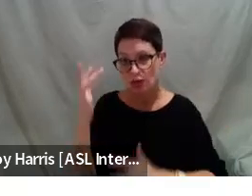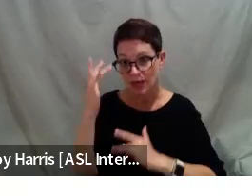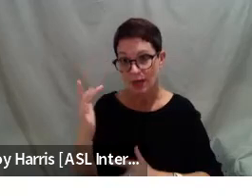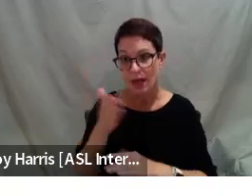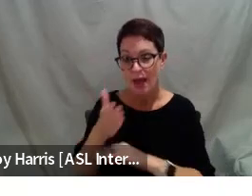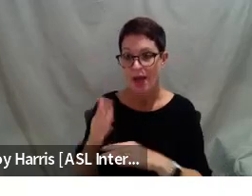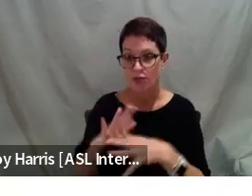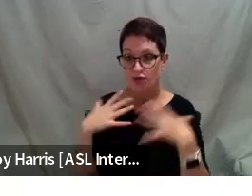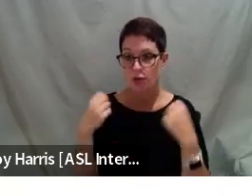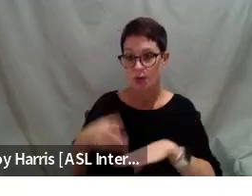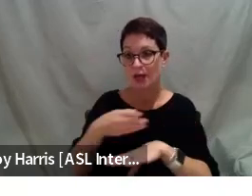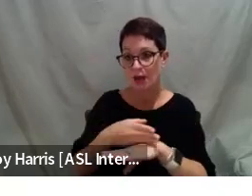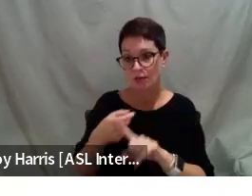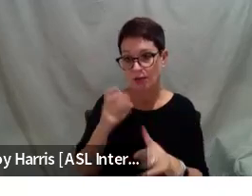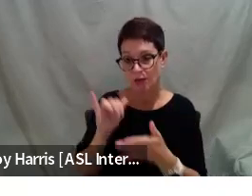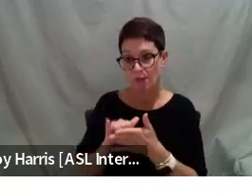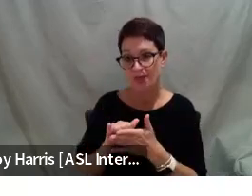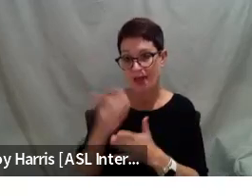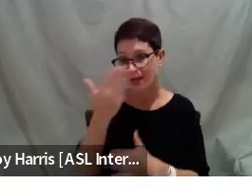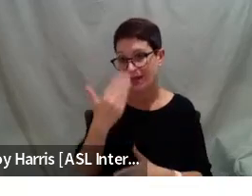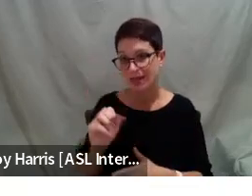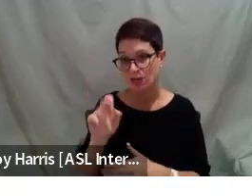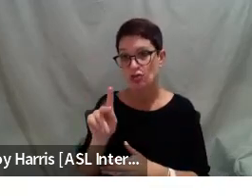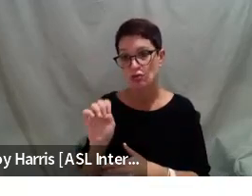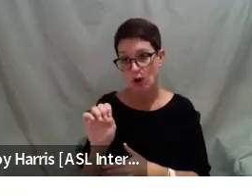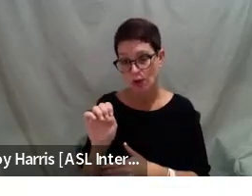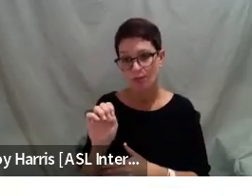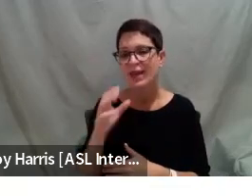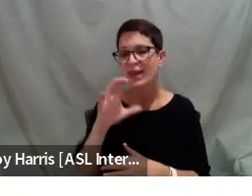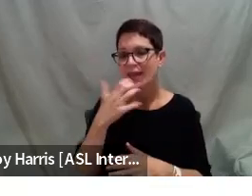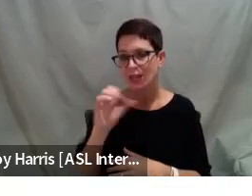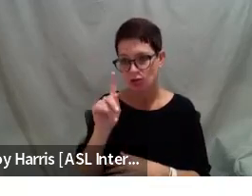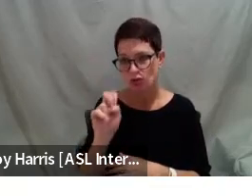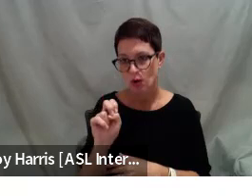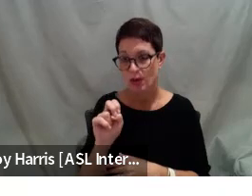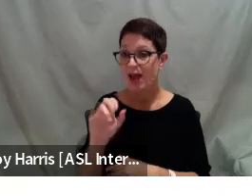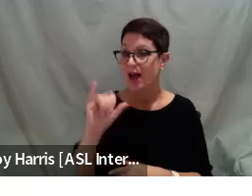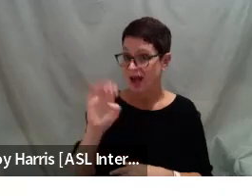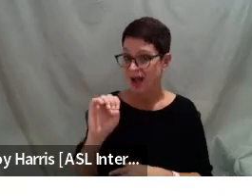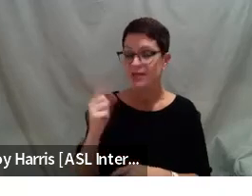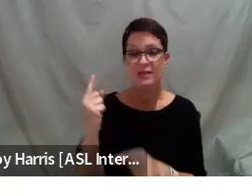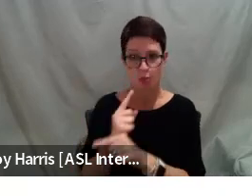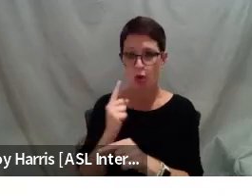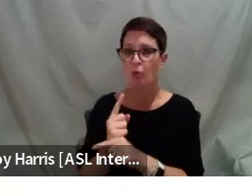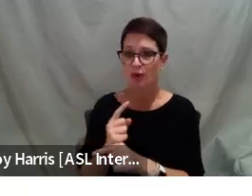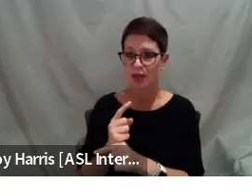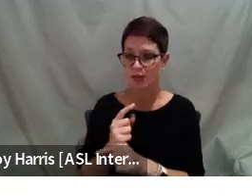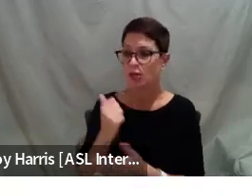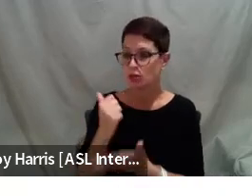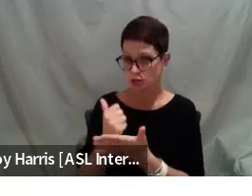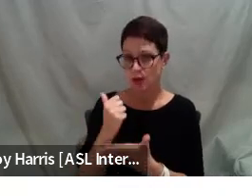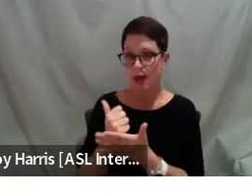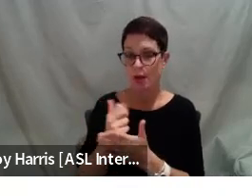they've recovered from heat stroke. So yes, ice is an appropriate method of cooling someone